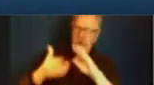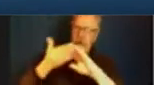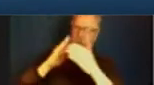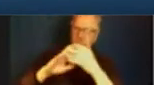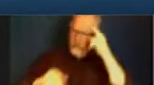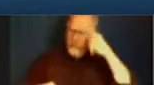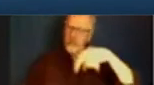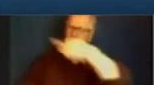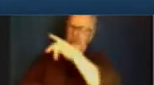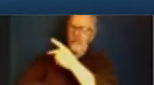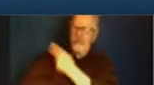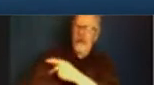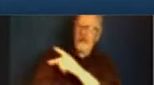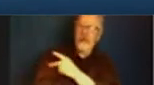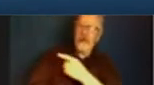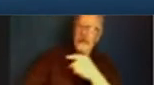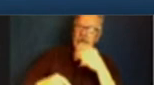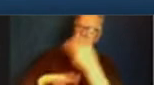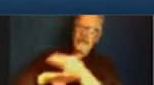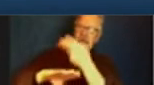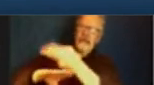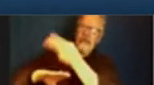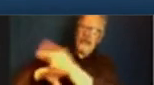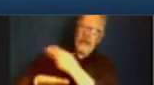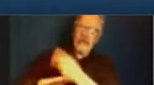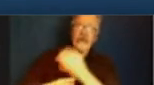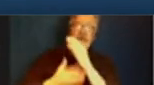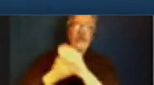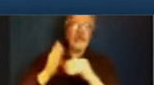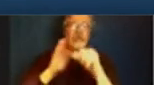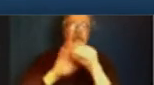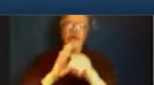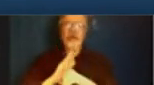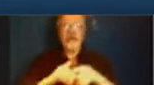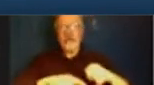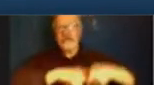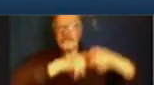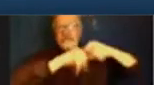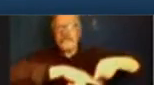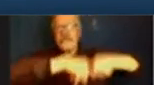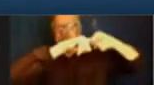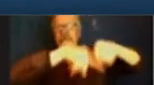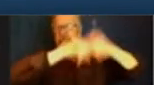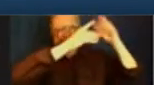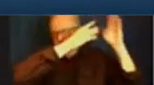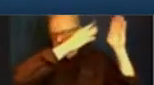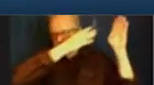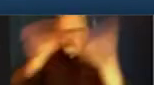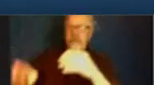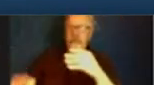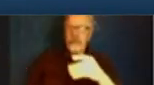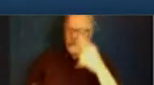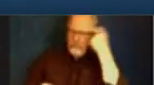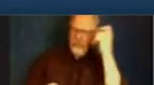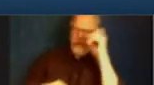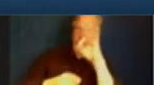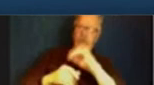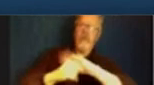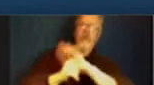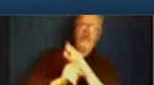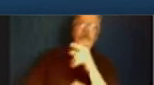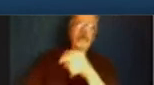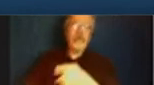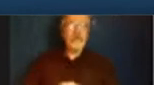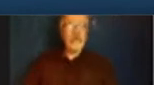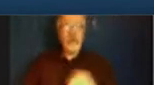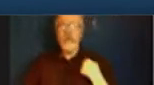at and already there in that position who are, quote, ahead of us on this curve. So those are daily discussions